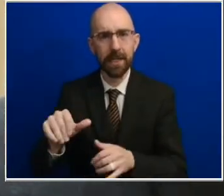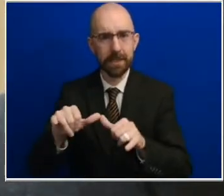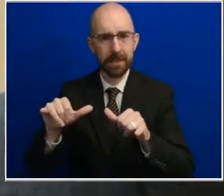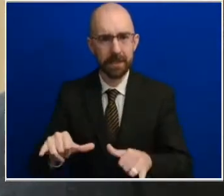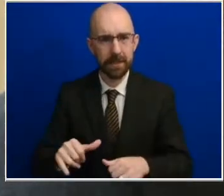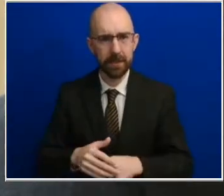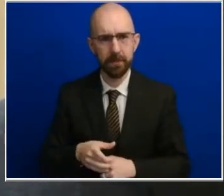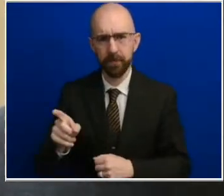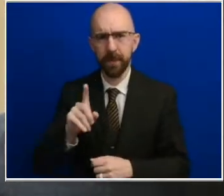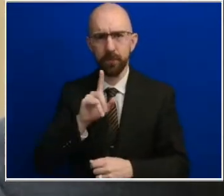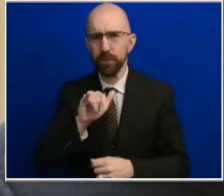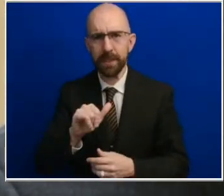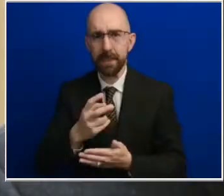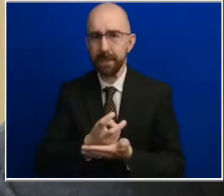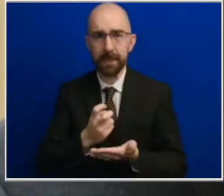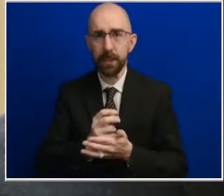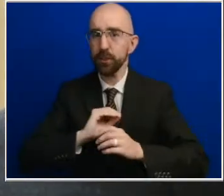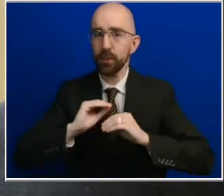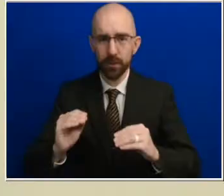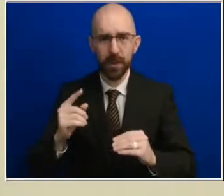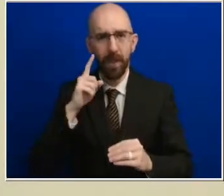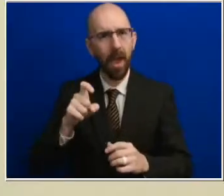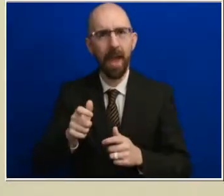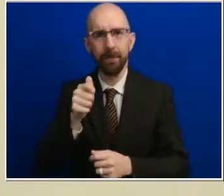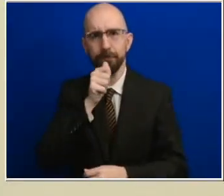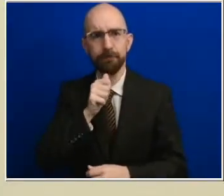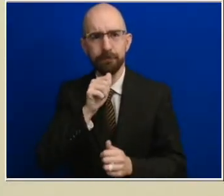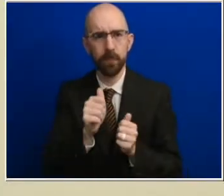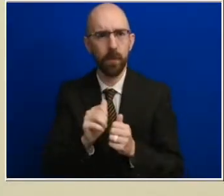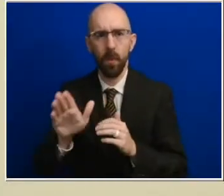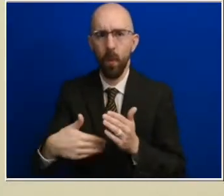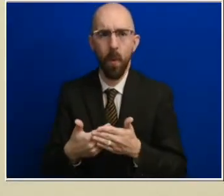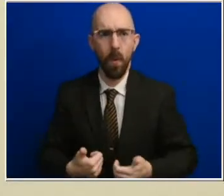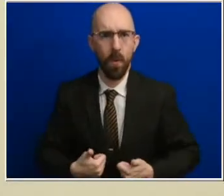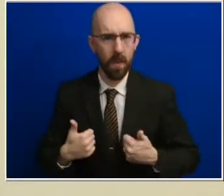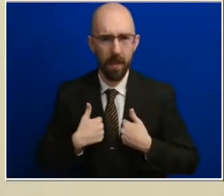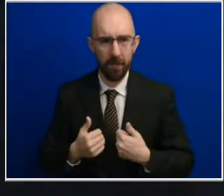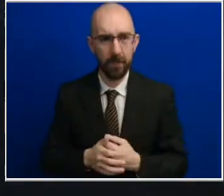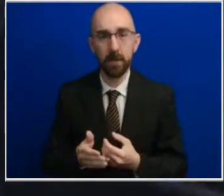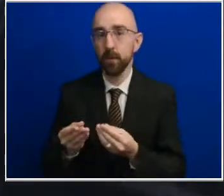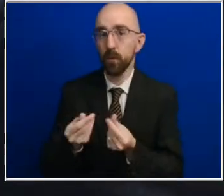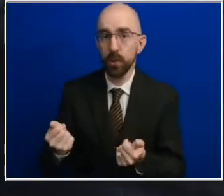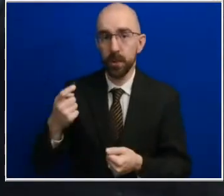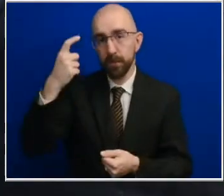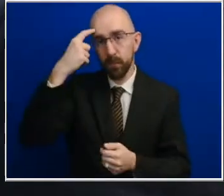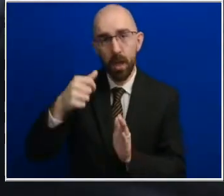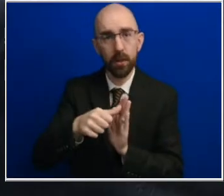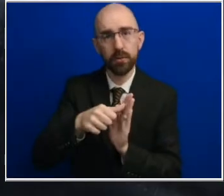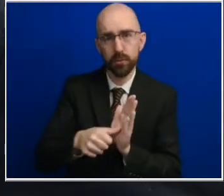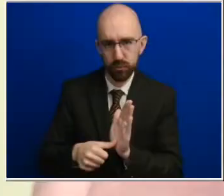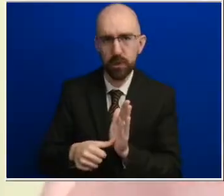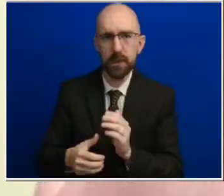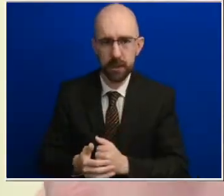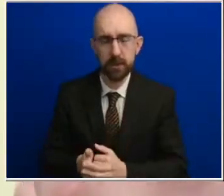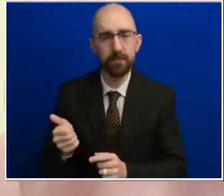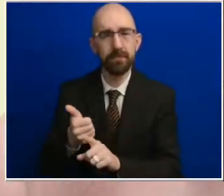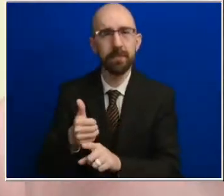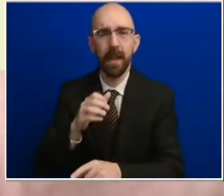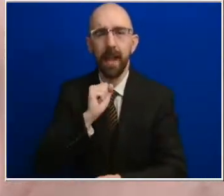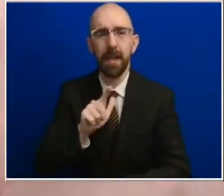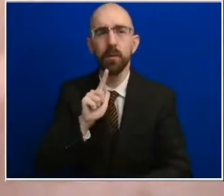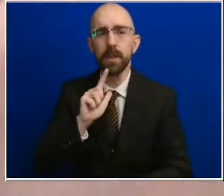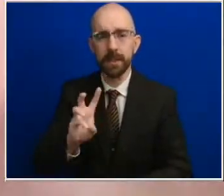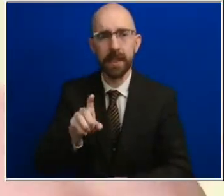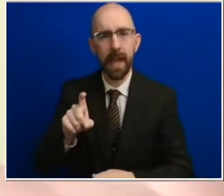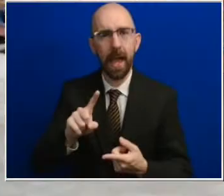always thought that this is just something he'd have to deal with his entire life. That solution was brain surgery. Eli was 26 and had to make a